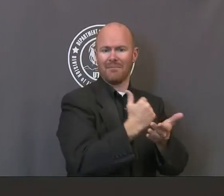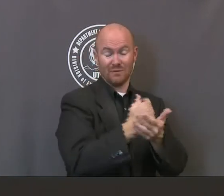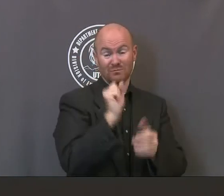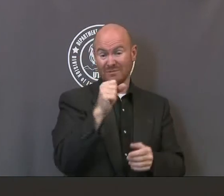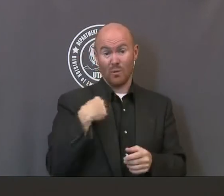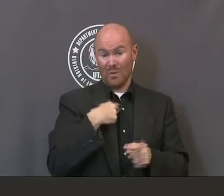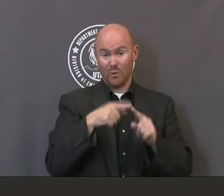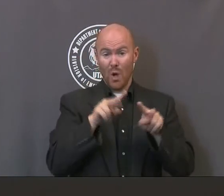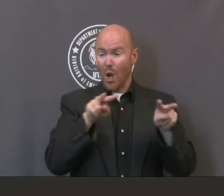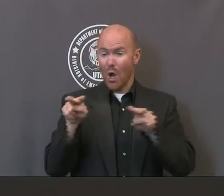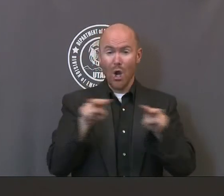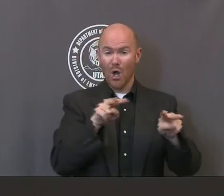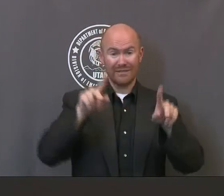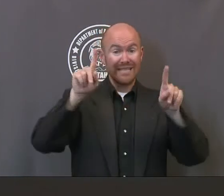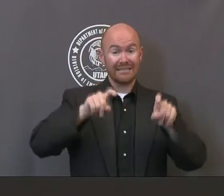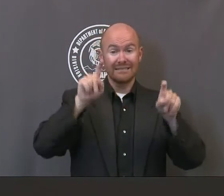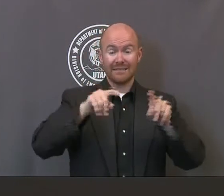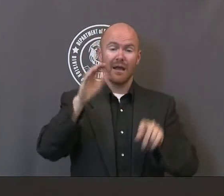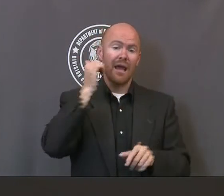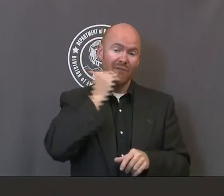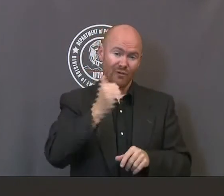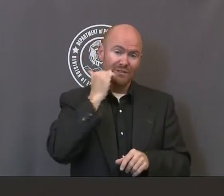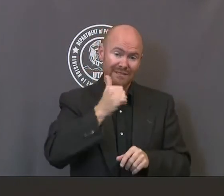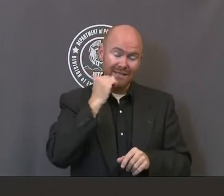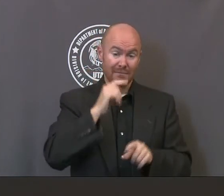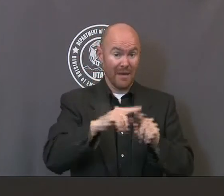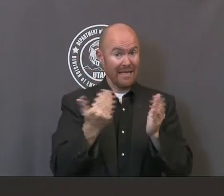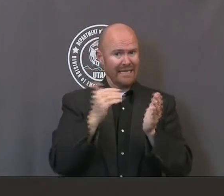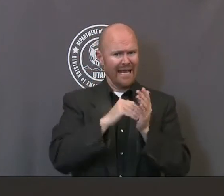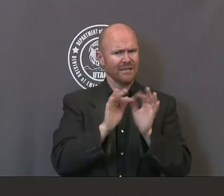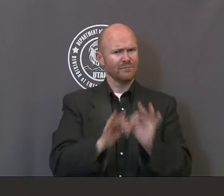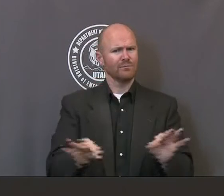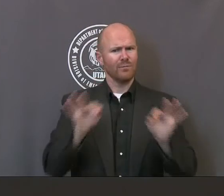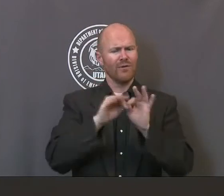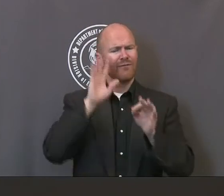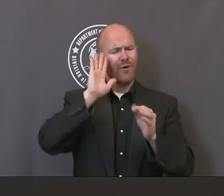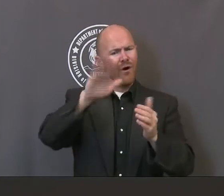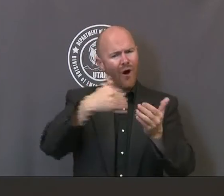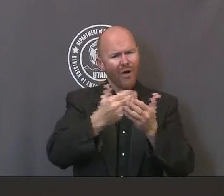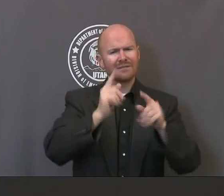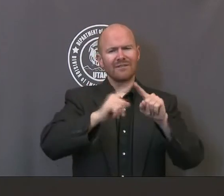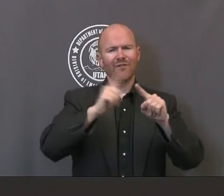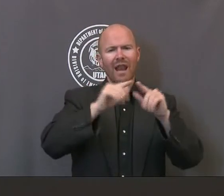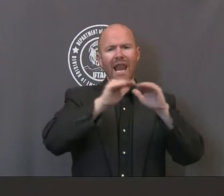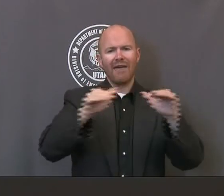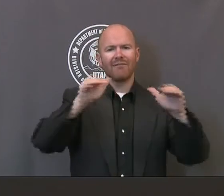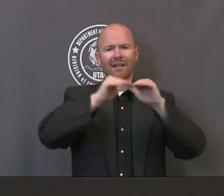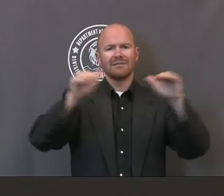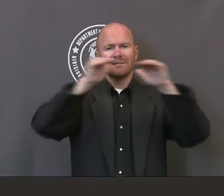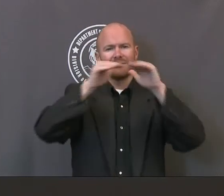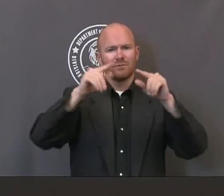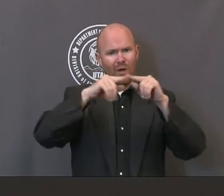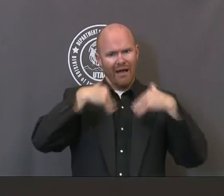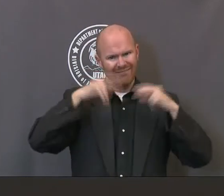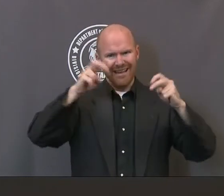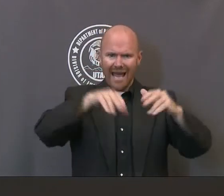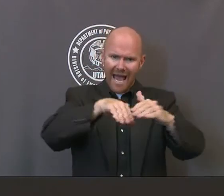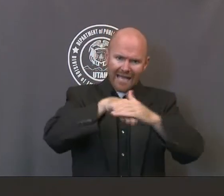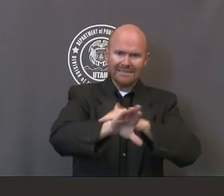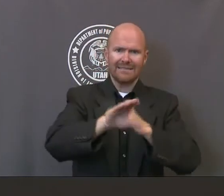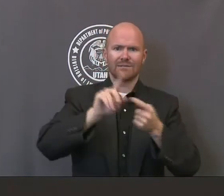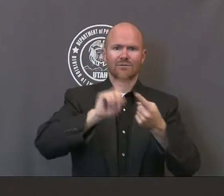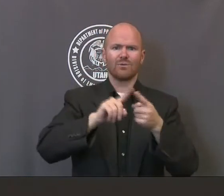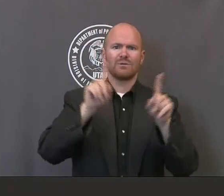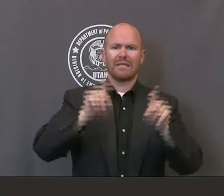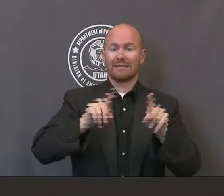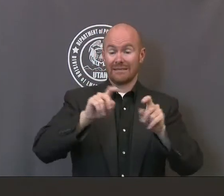radar constantly. But it's really important also for all levels of transmission risk to have access to testing so that they know where